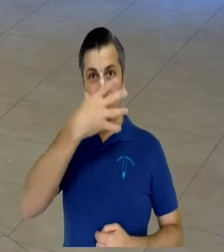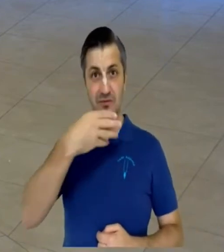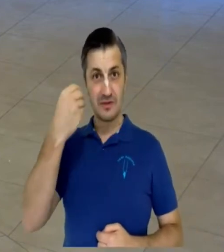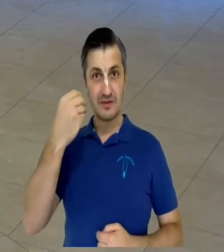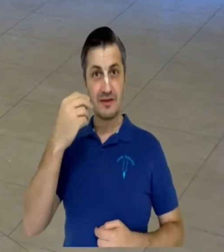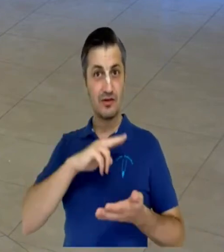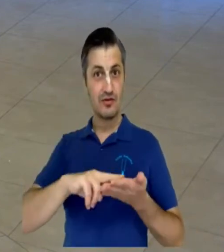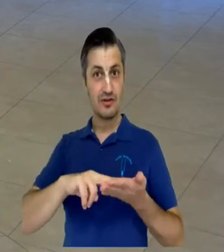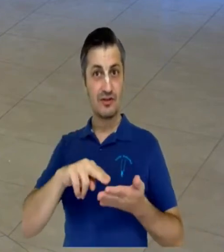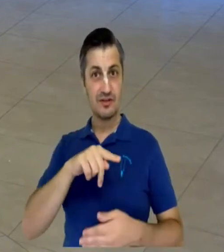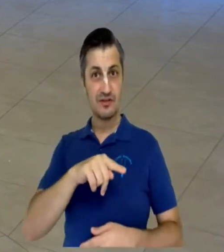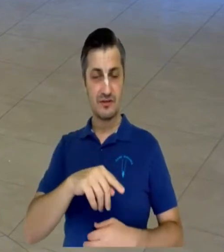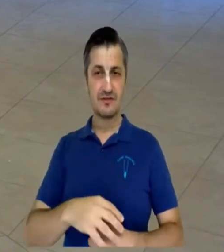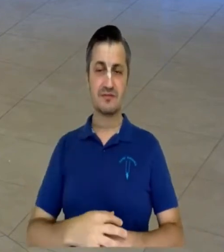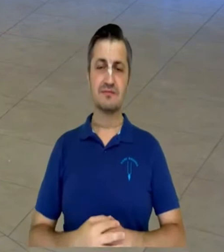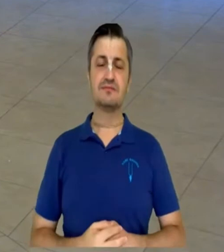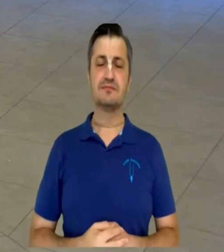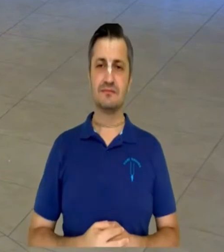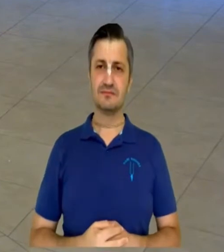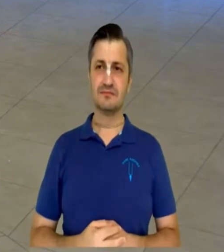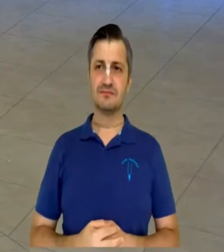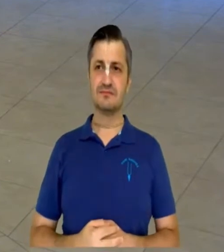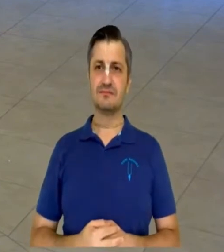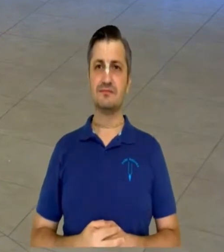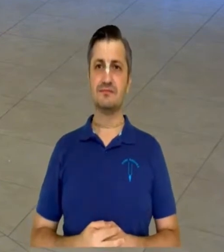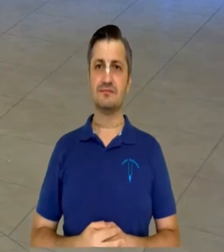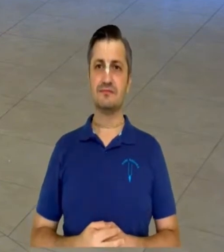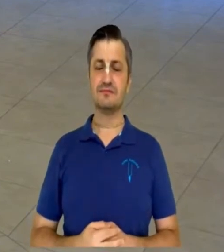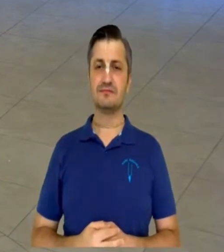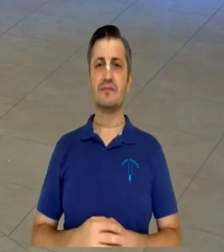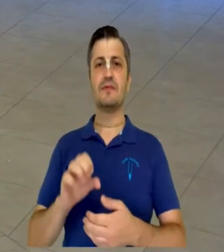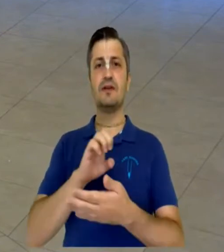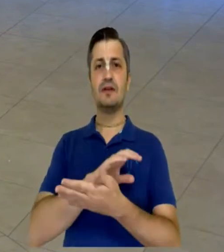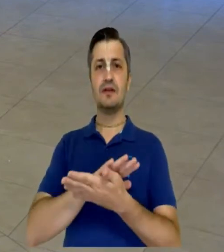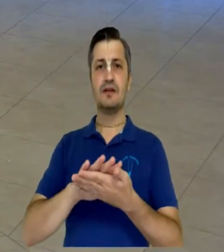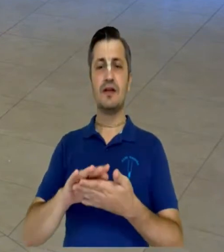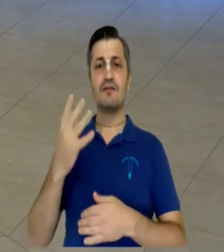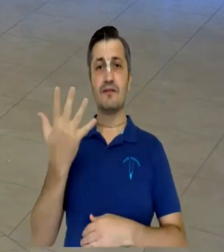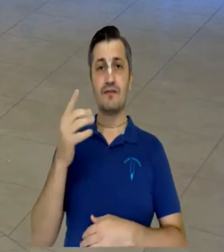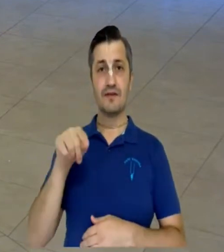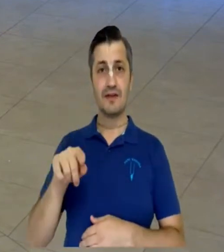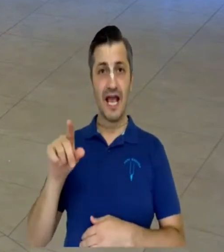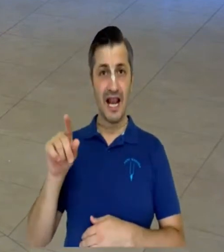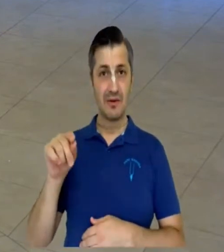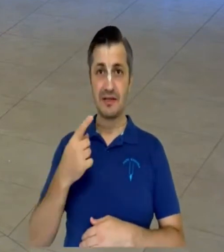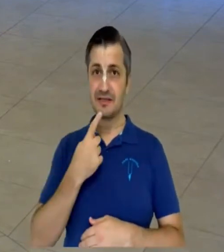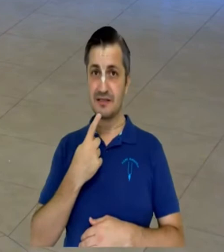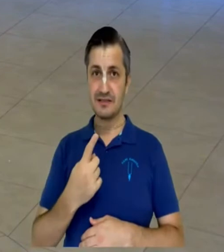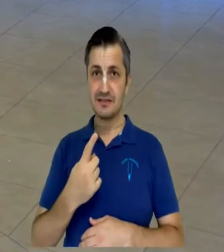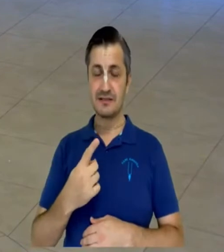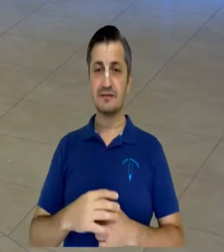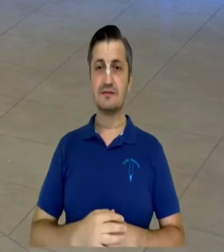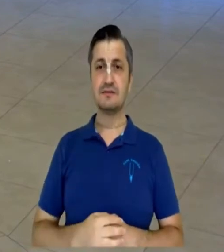And it says that, next verse, 15:11, the endeavoring transcendentalists who are situated